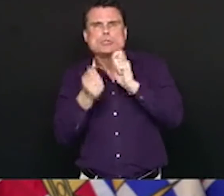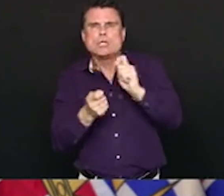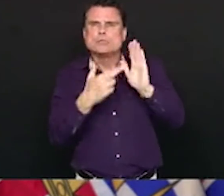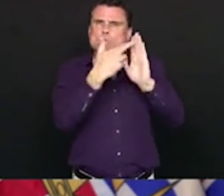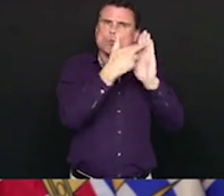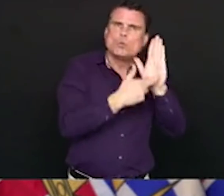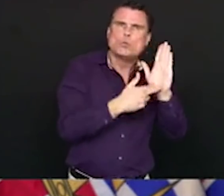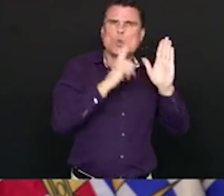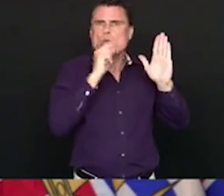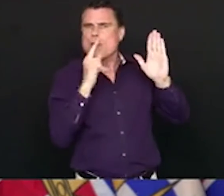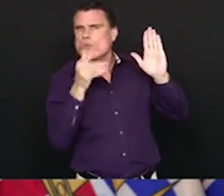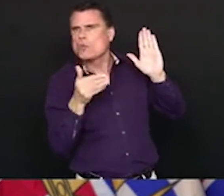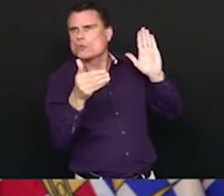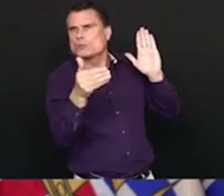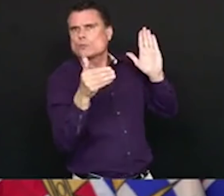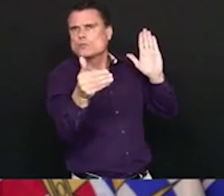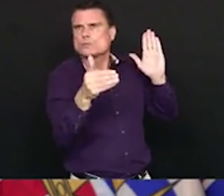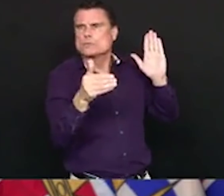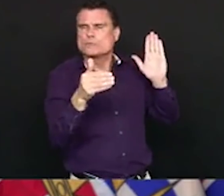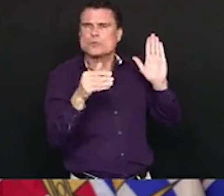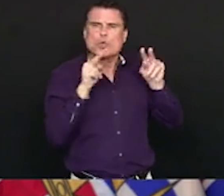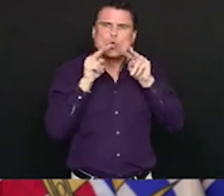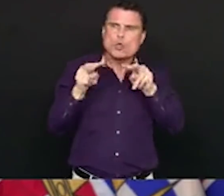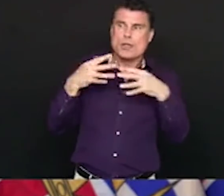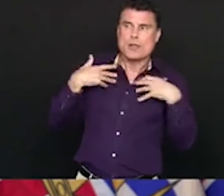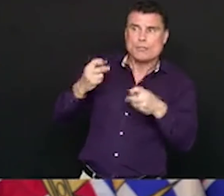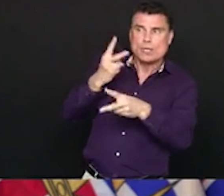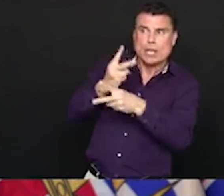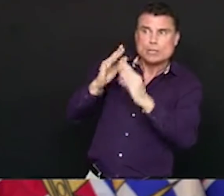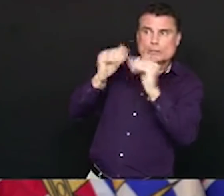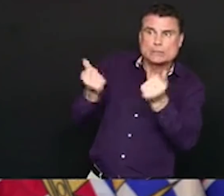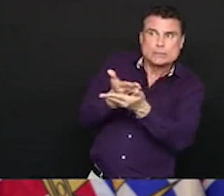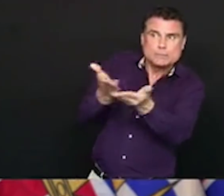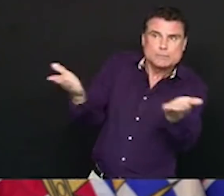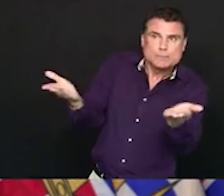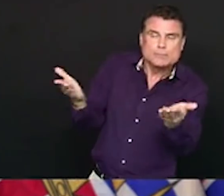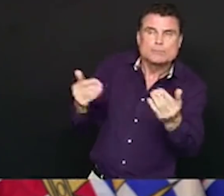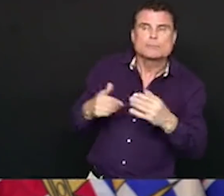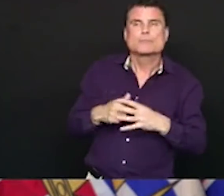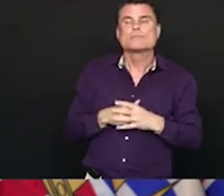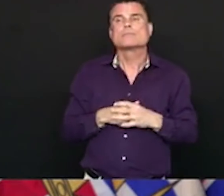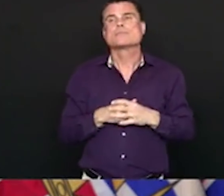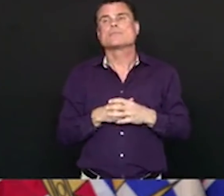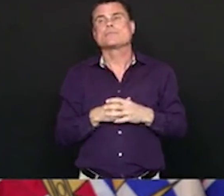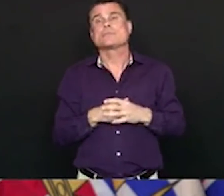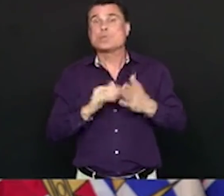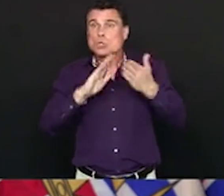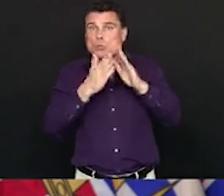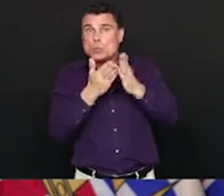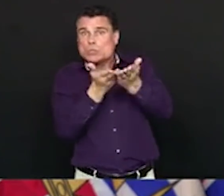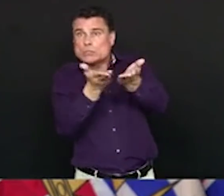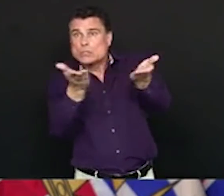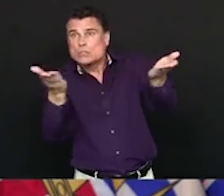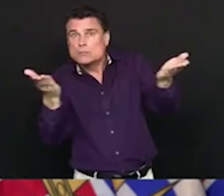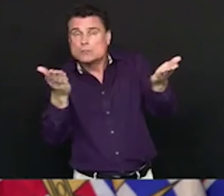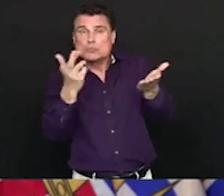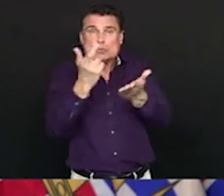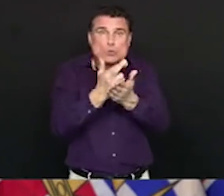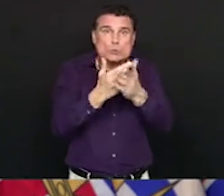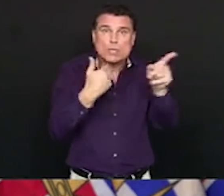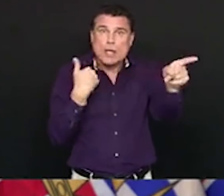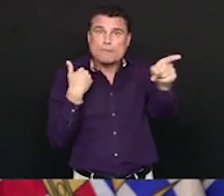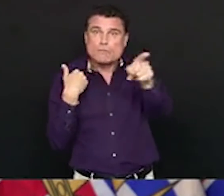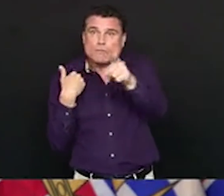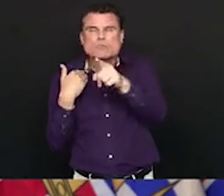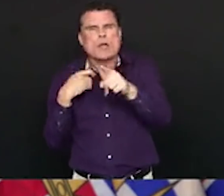how we will look at measures that we need to continue and what we can lift within our community. So on Friday, we'll talk some more about where we are in